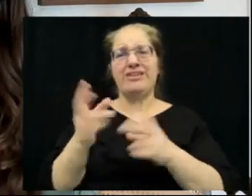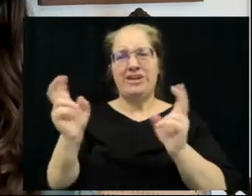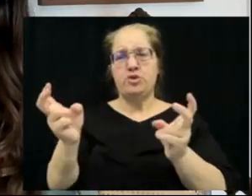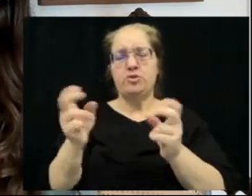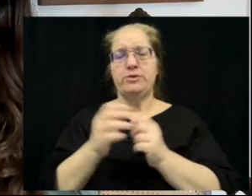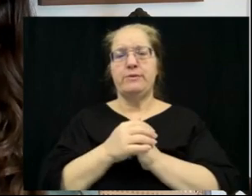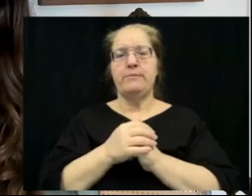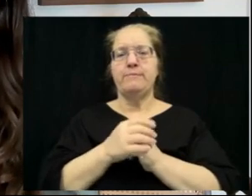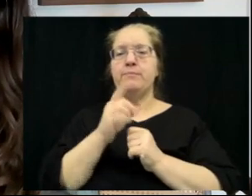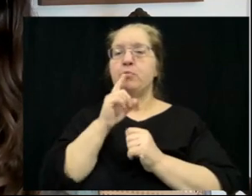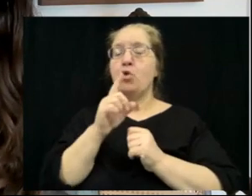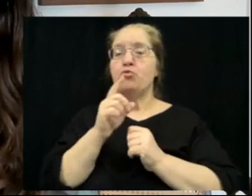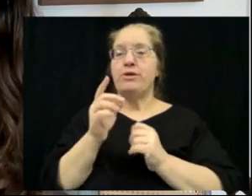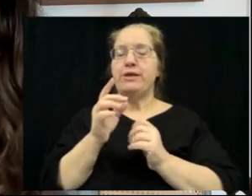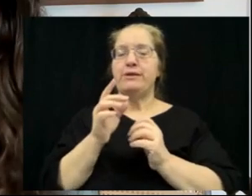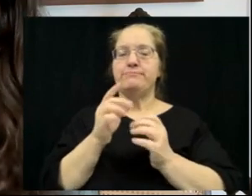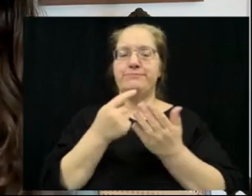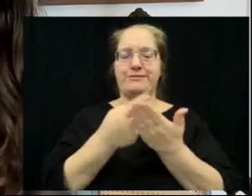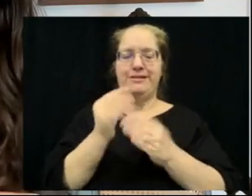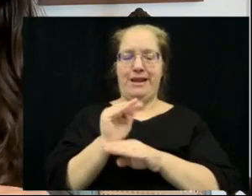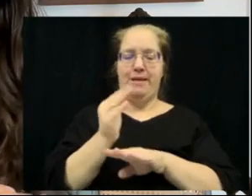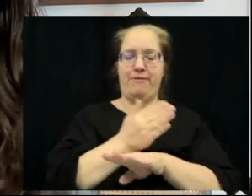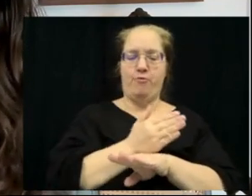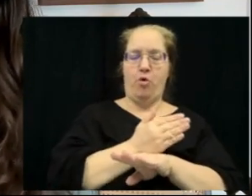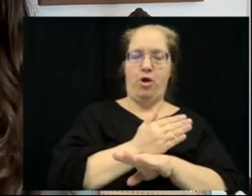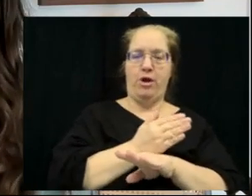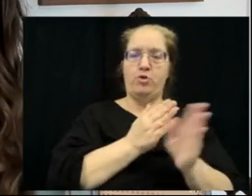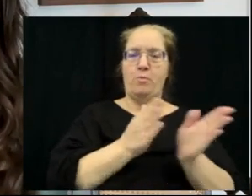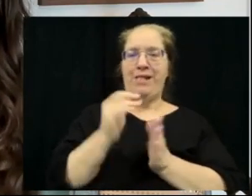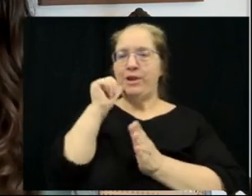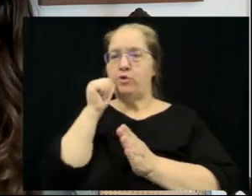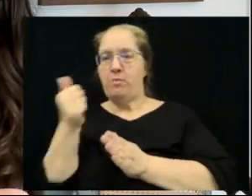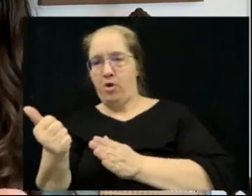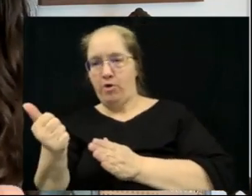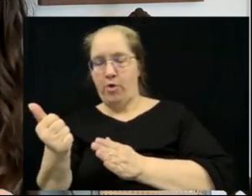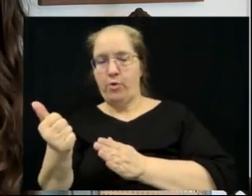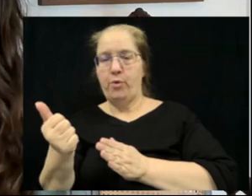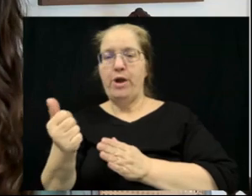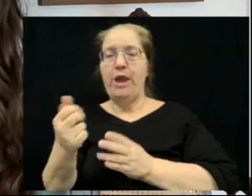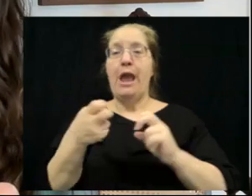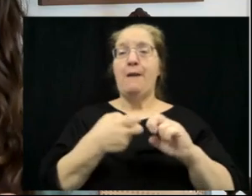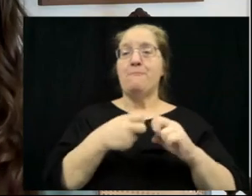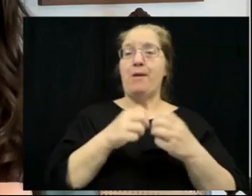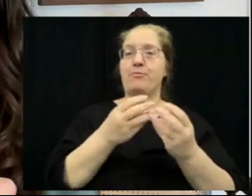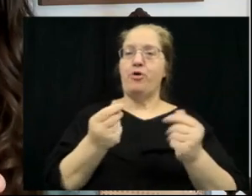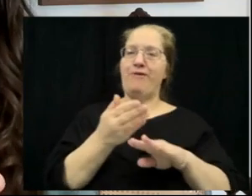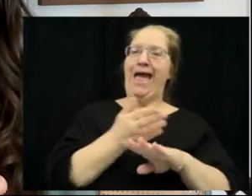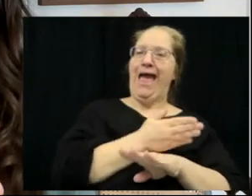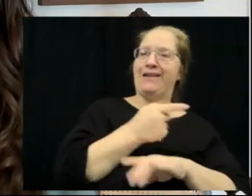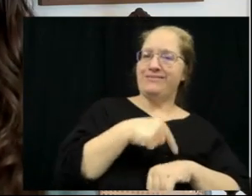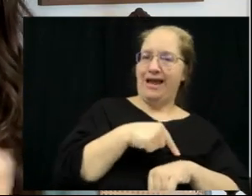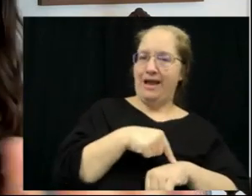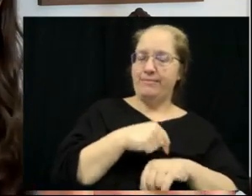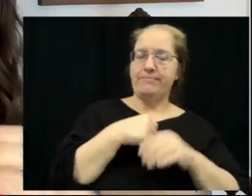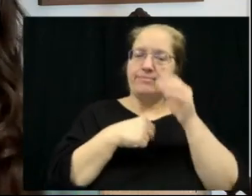really connecting the night before over what school was going to be like the next day, as well as problem solving ahead of time, any kind of